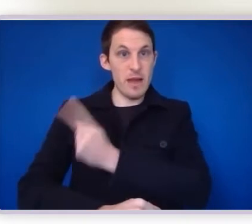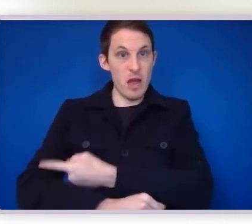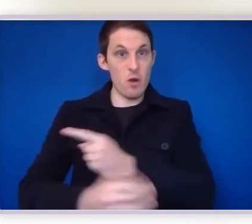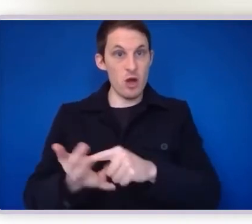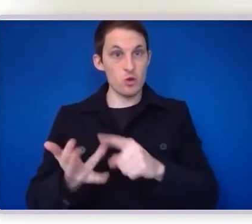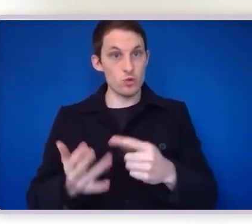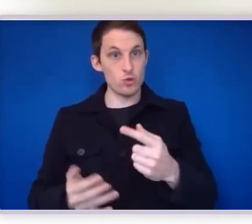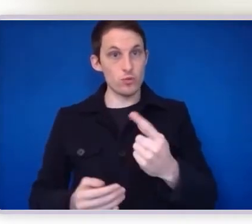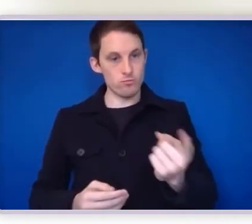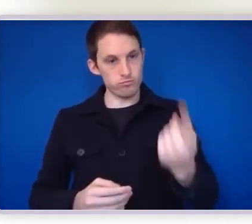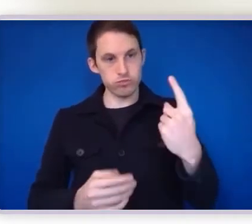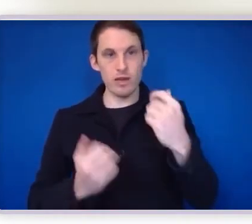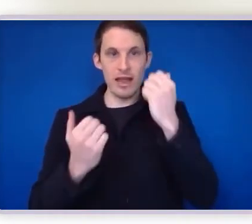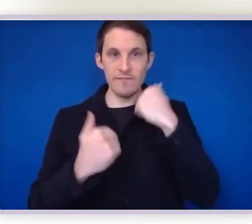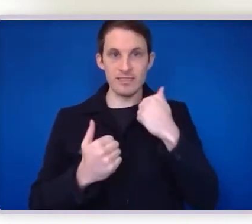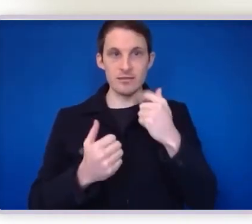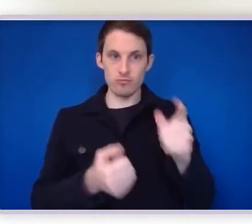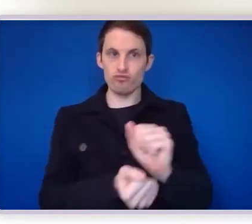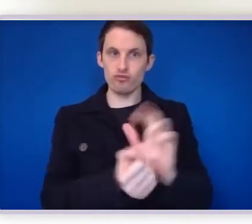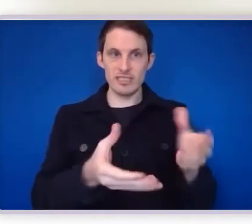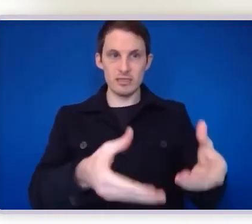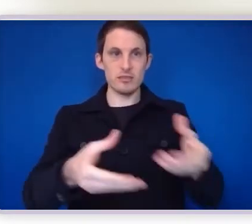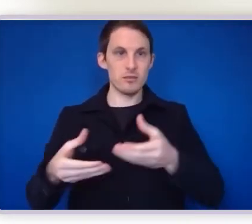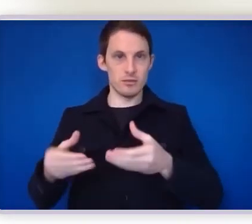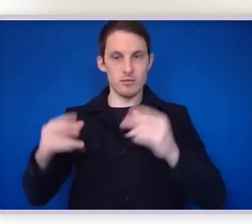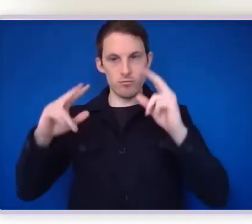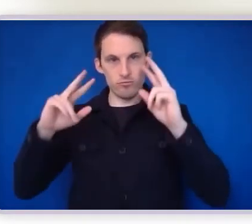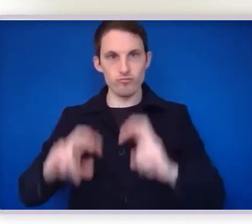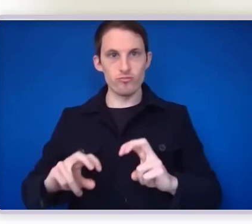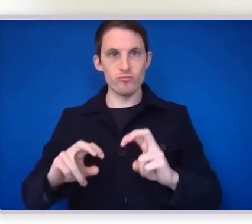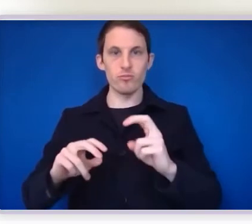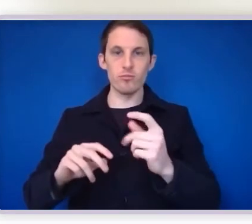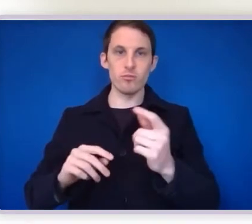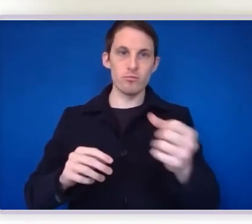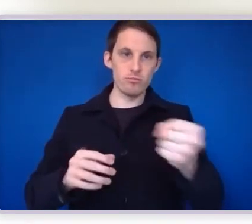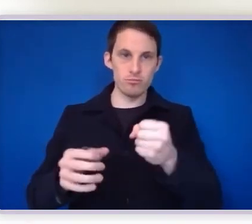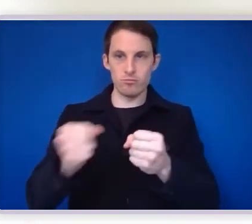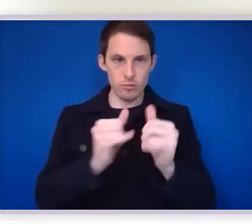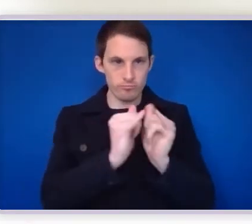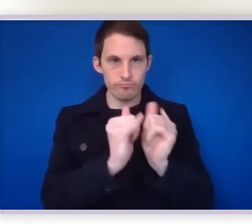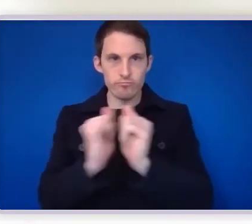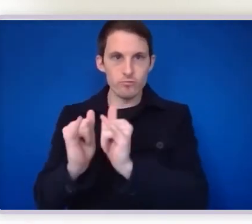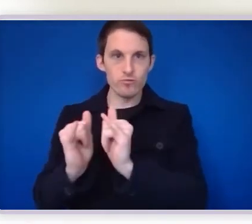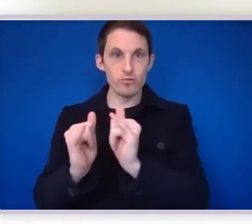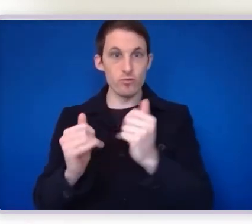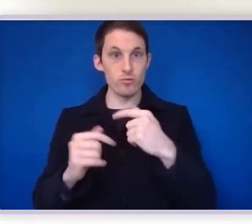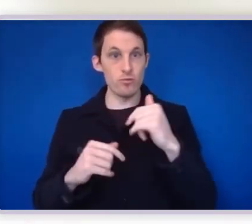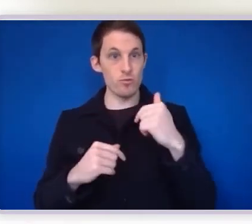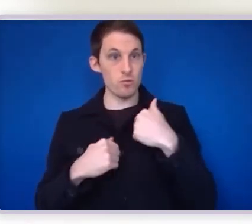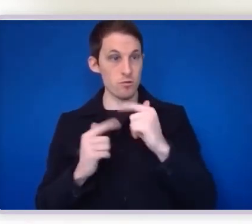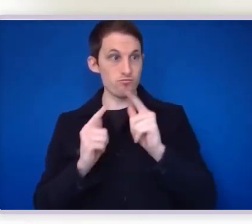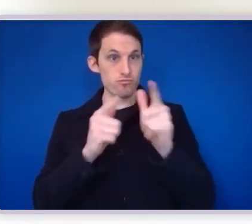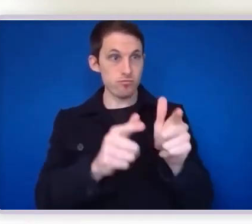and obviously conduct interviews either on location or to bring them